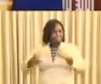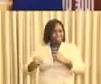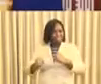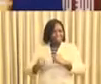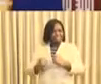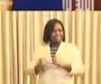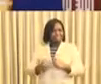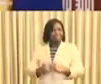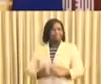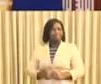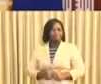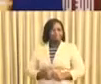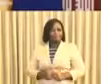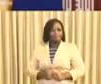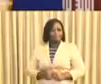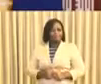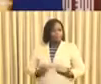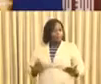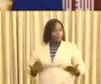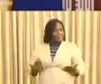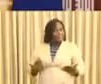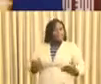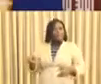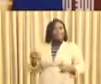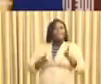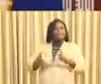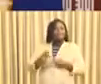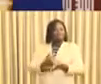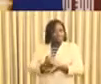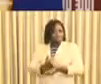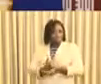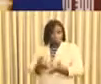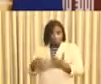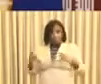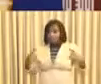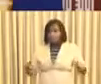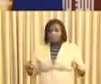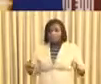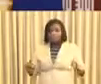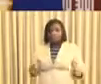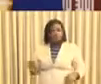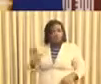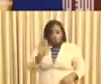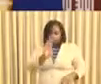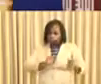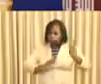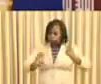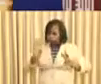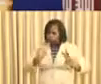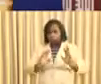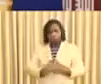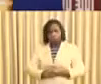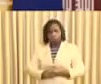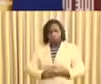Enuanum, nmise ni abe, ahaye nyina. Nenso, me ware hihye mu